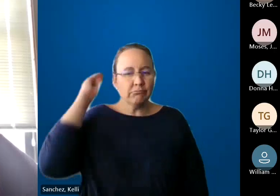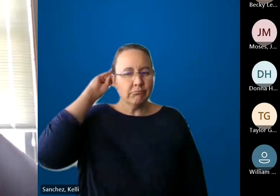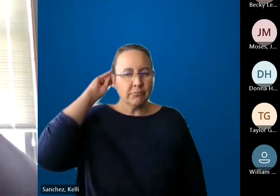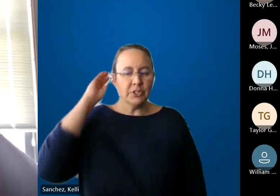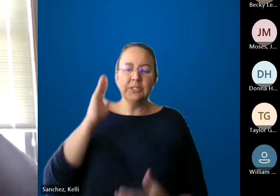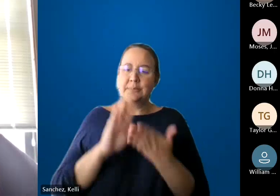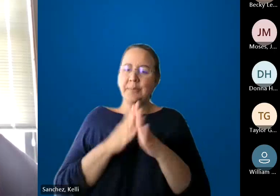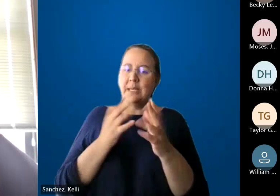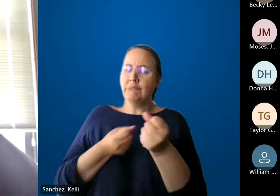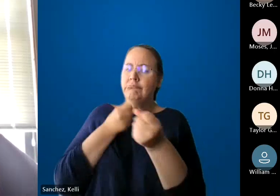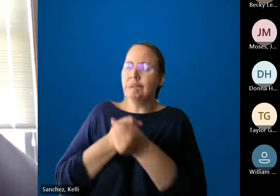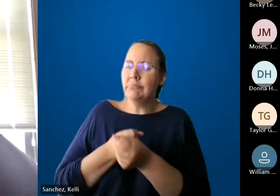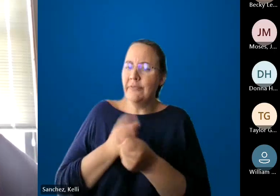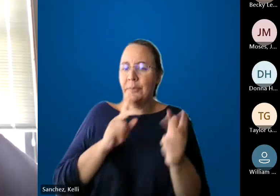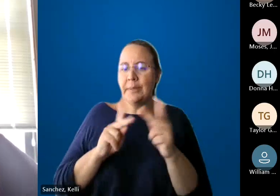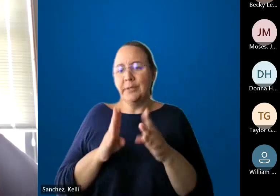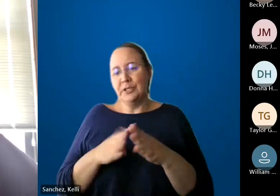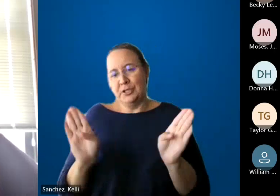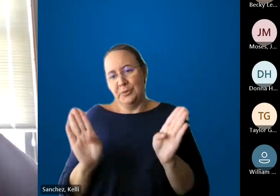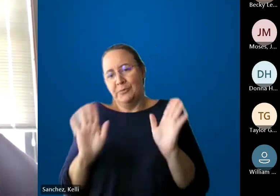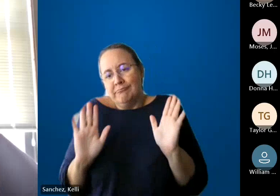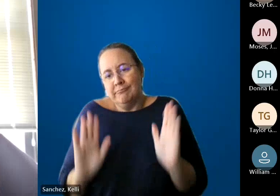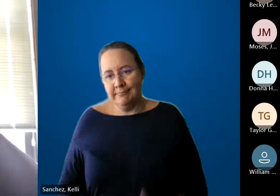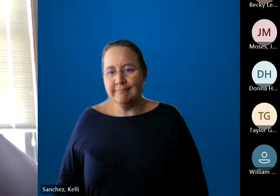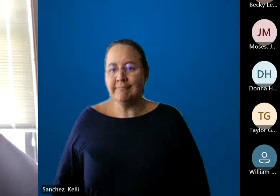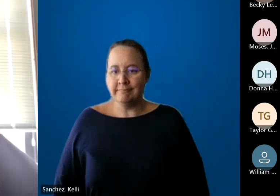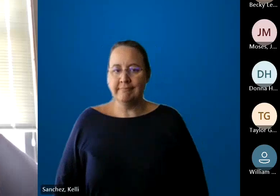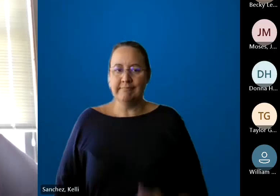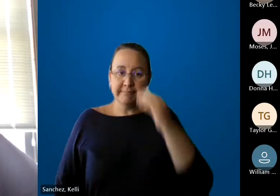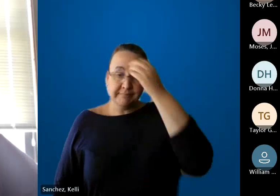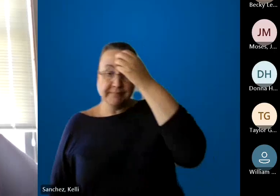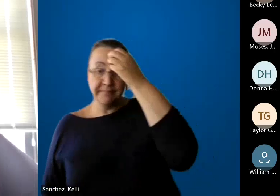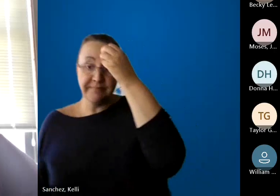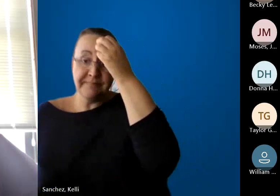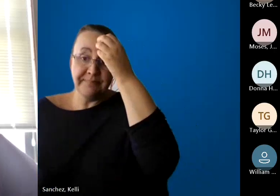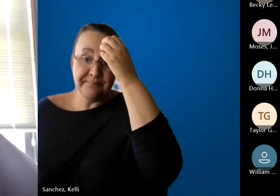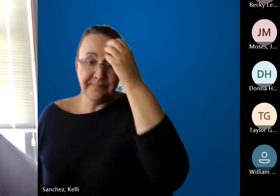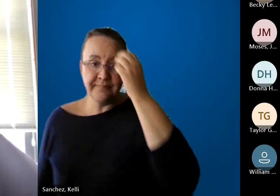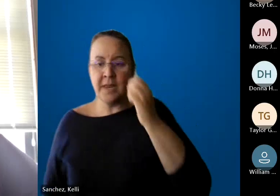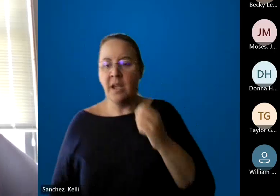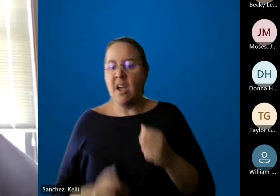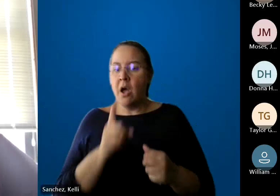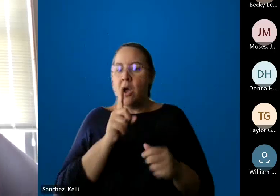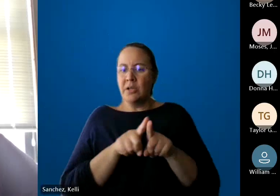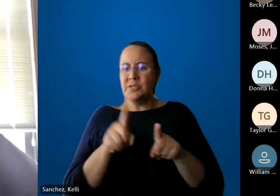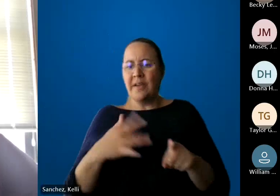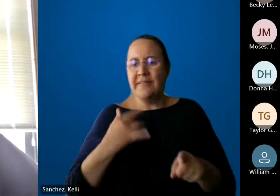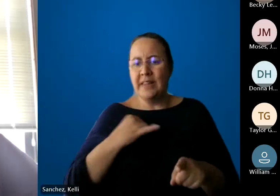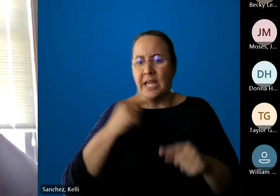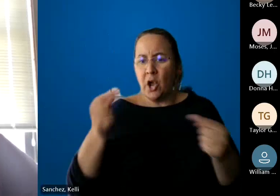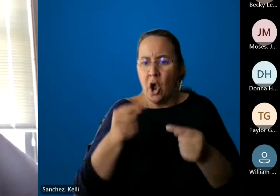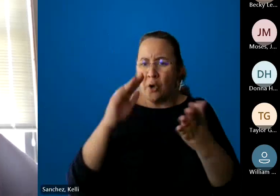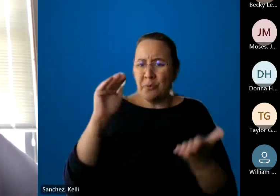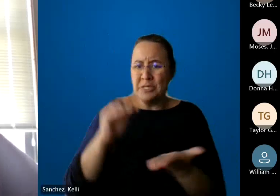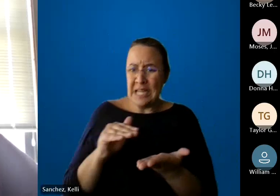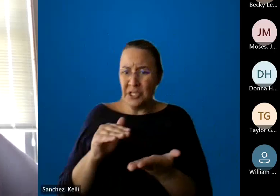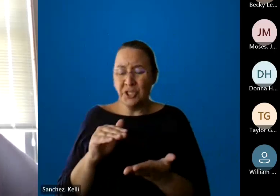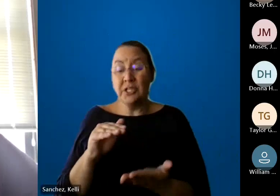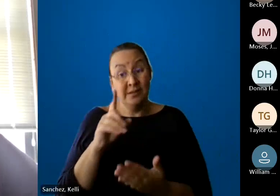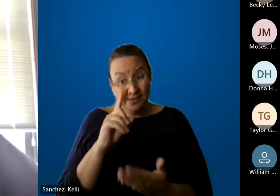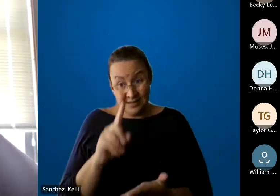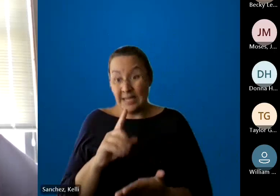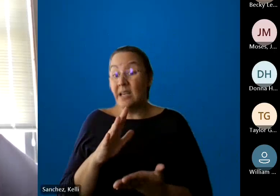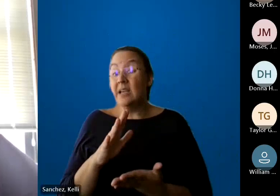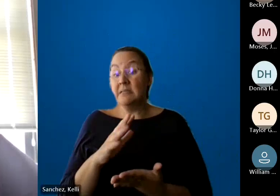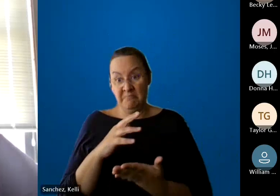for people. Okay. I also really feel like harm reduction can go a long way